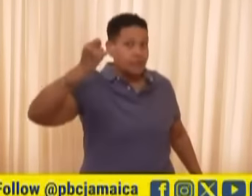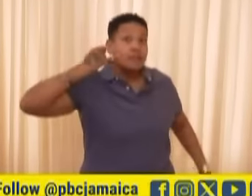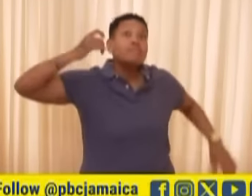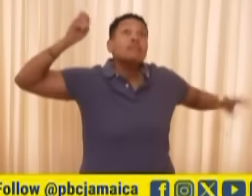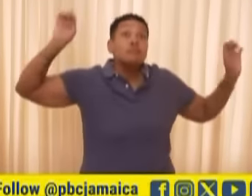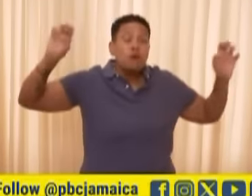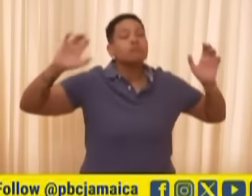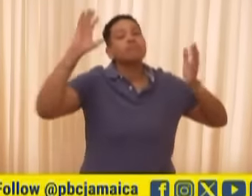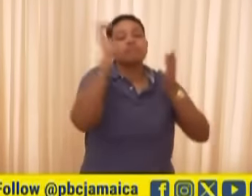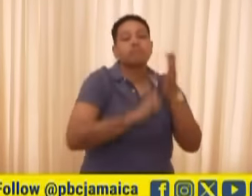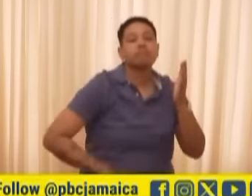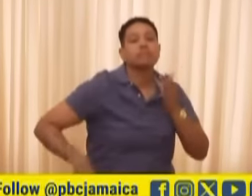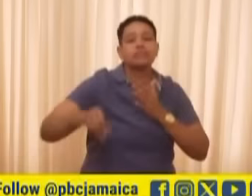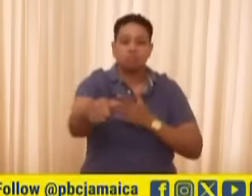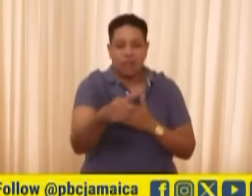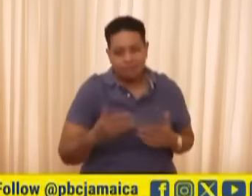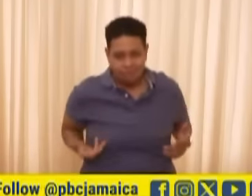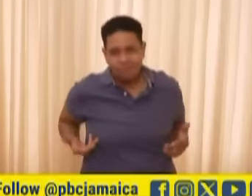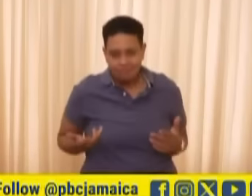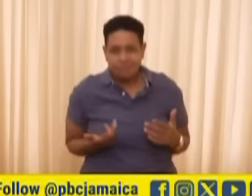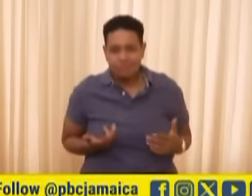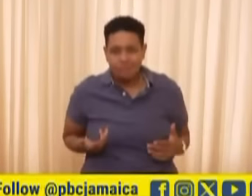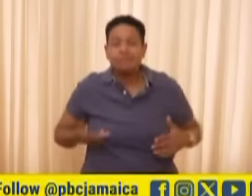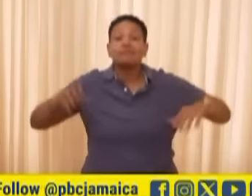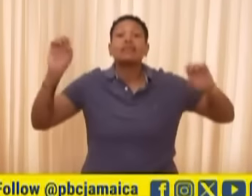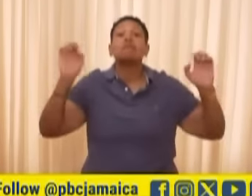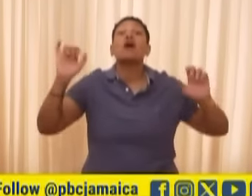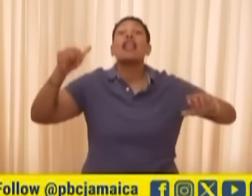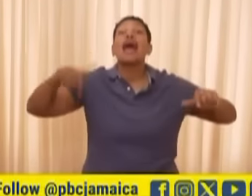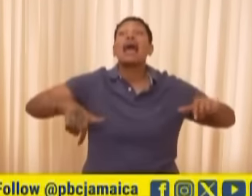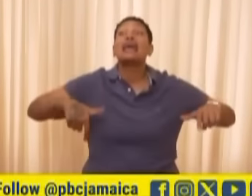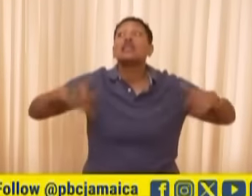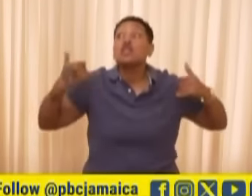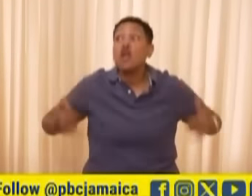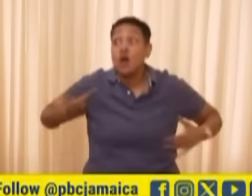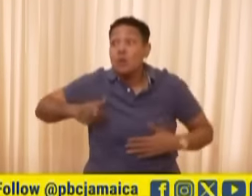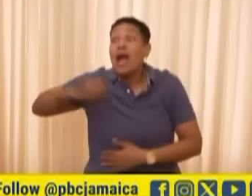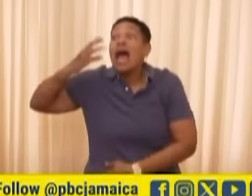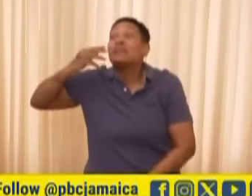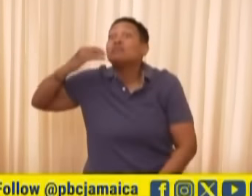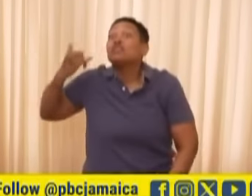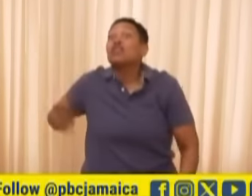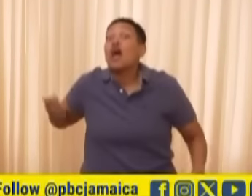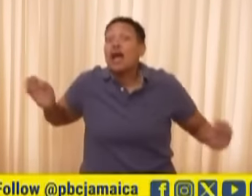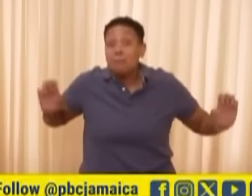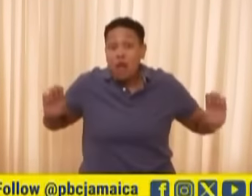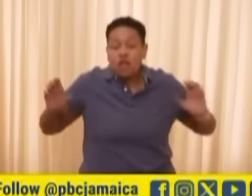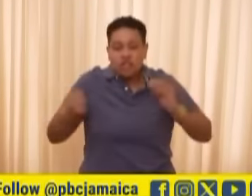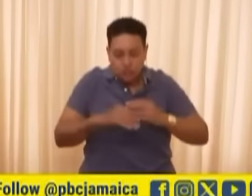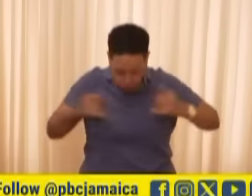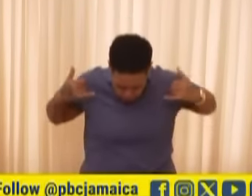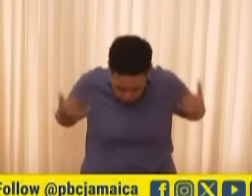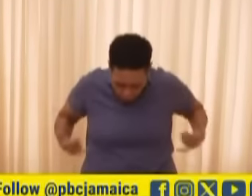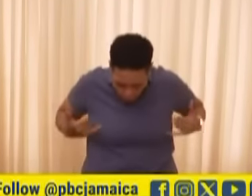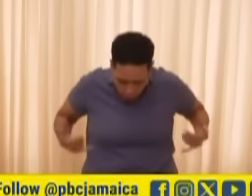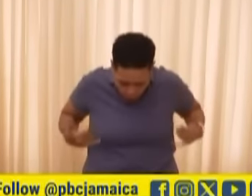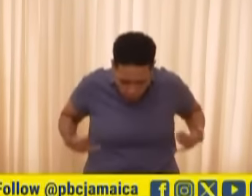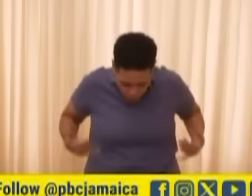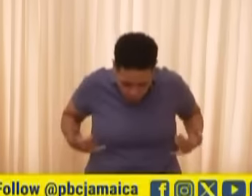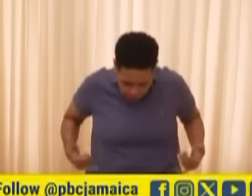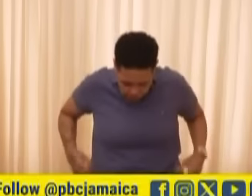unless an emergency such as the one we are experiencing now